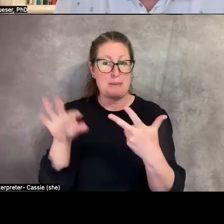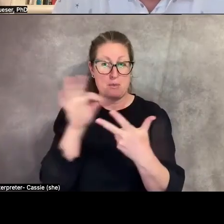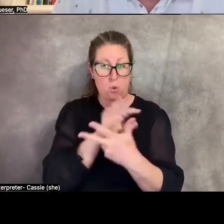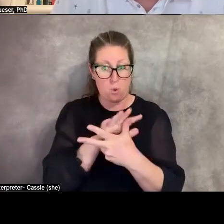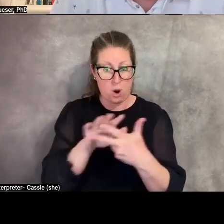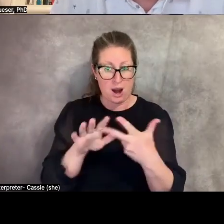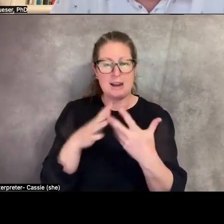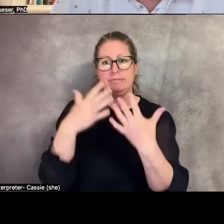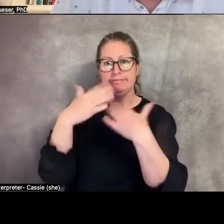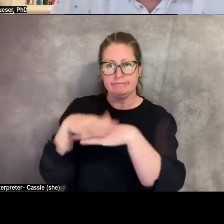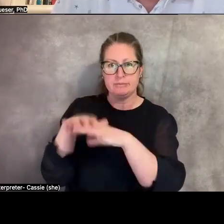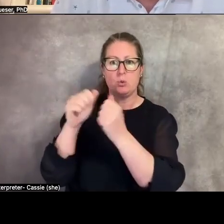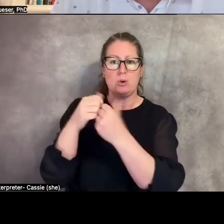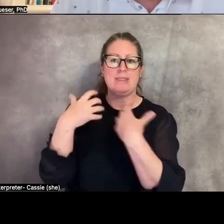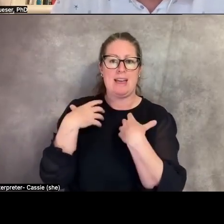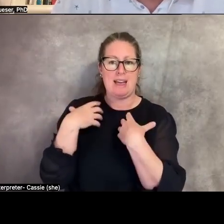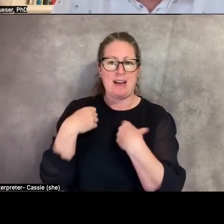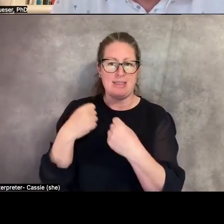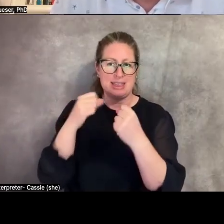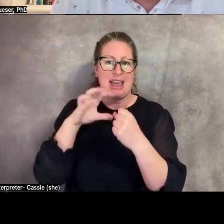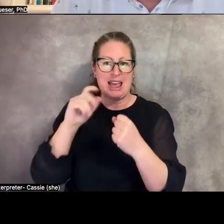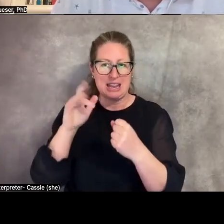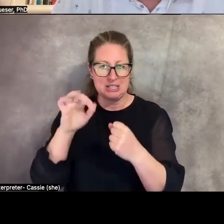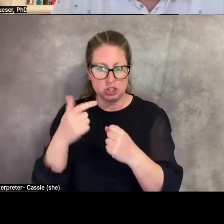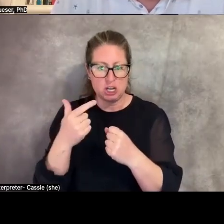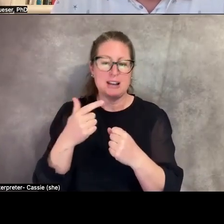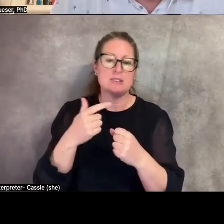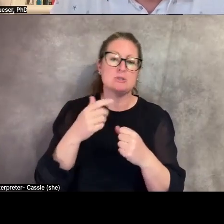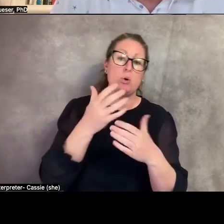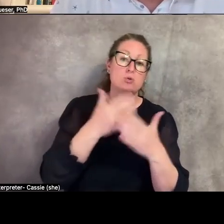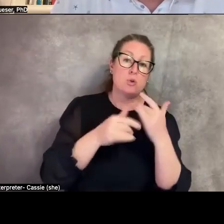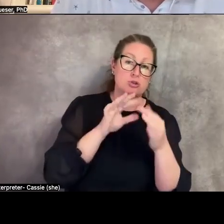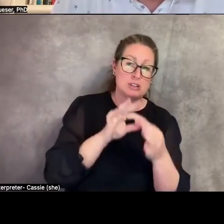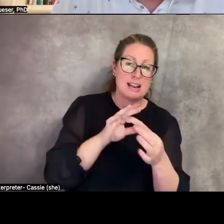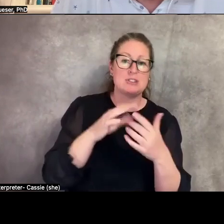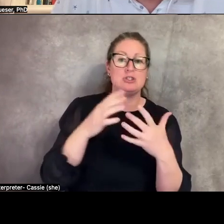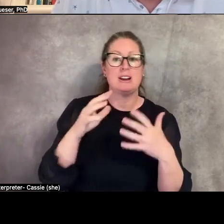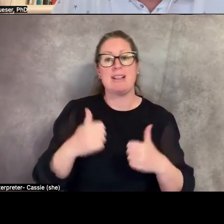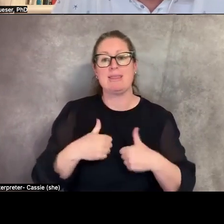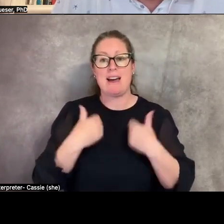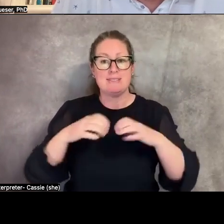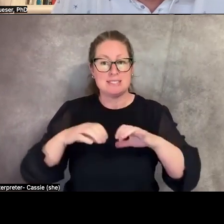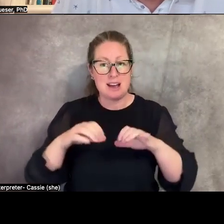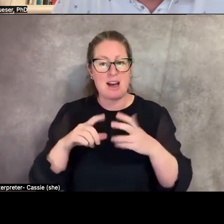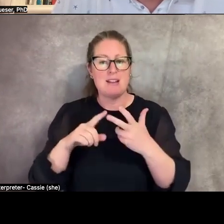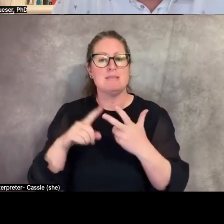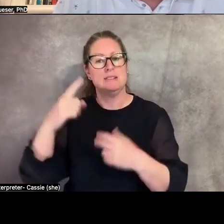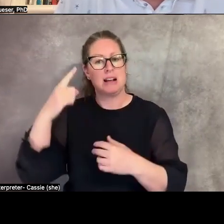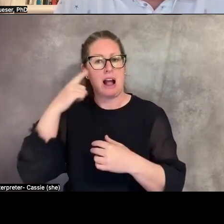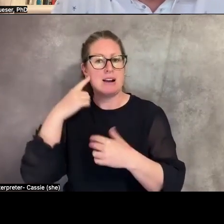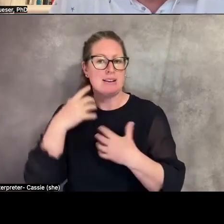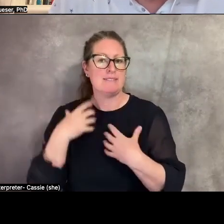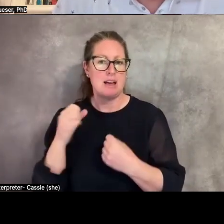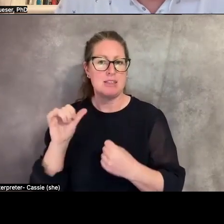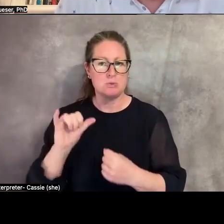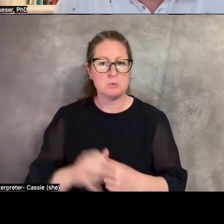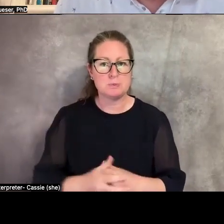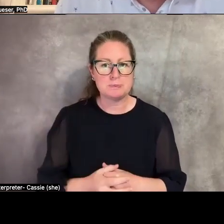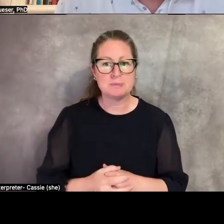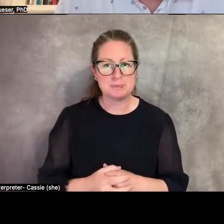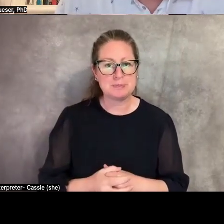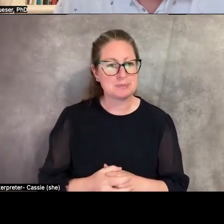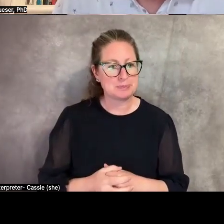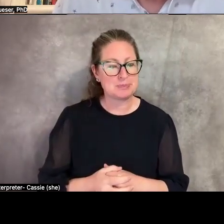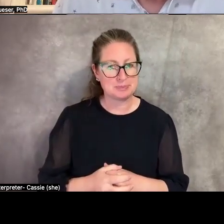to healthy aging of social connection, healthy lifestyle, and a cognitive health. Let's go on to the next